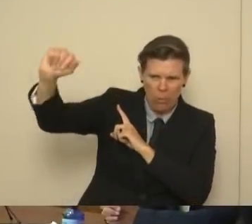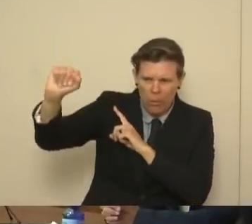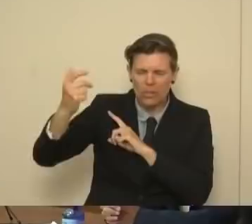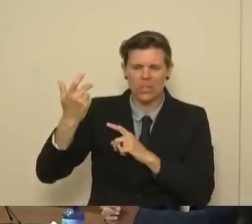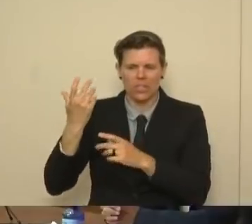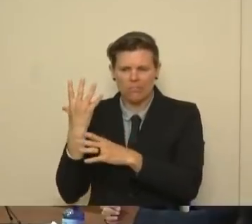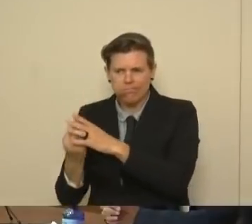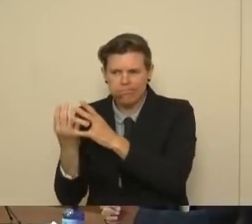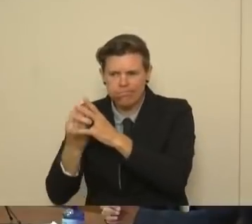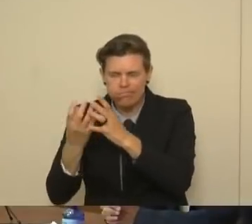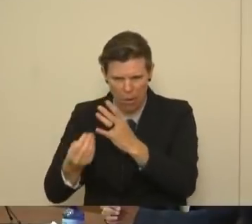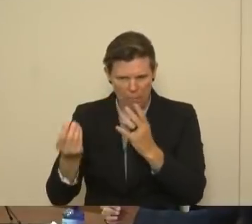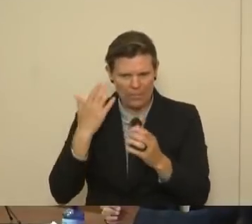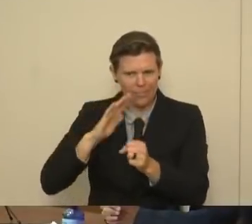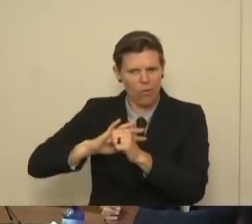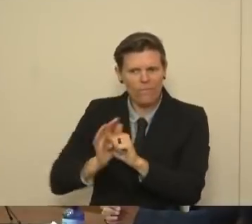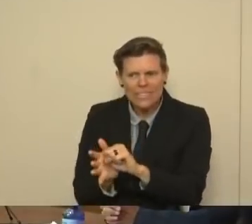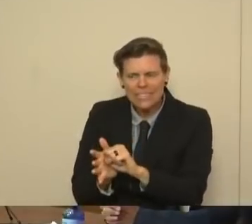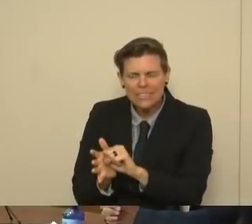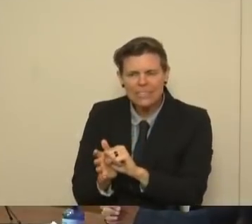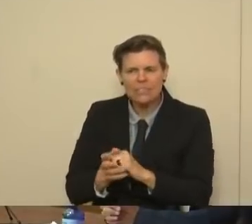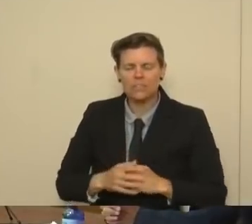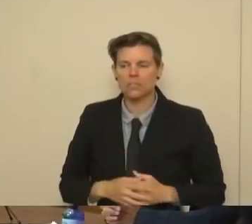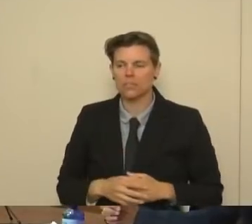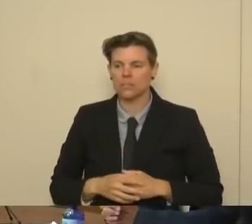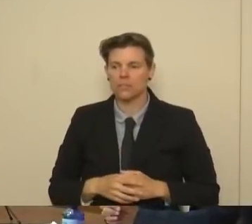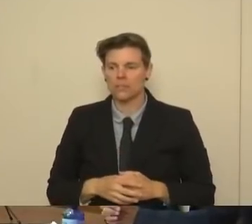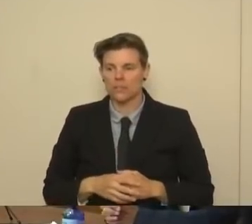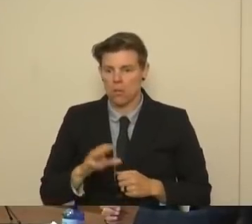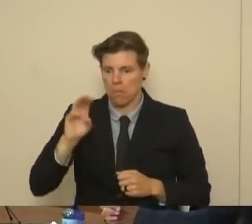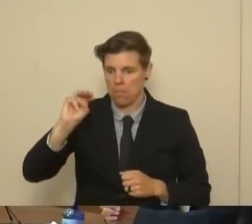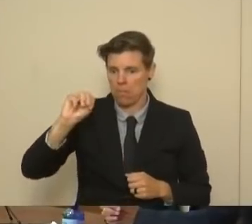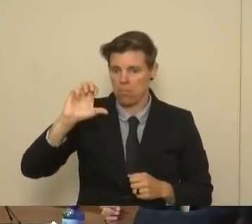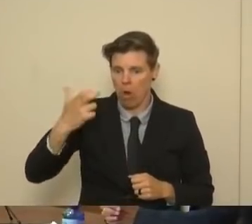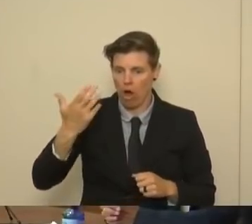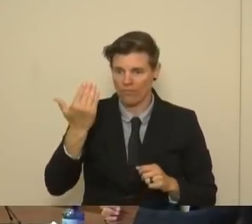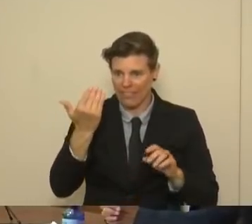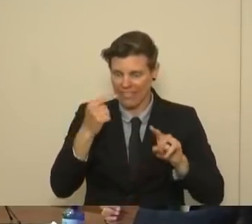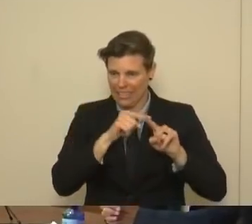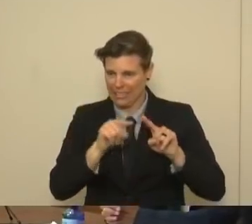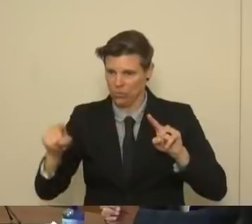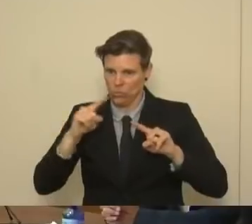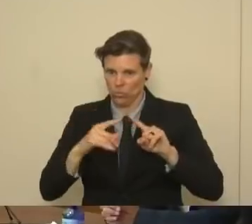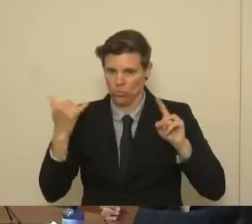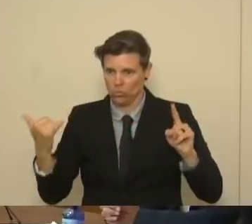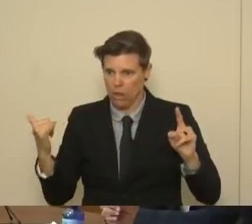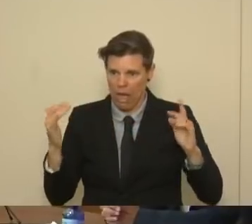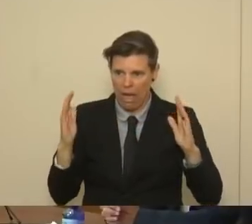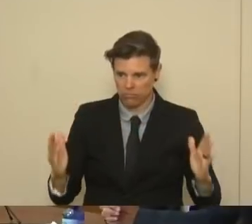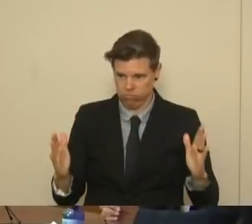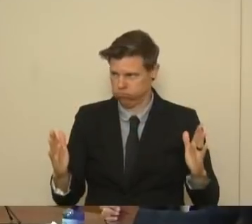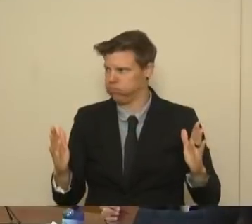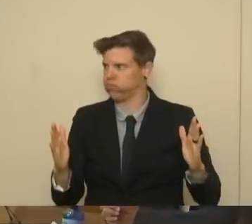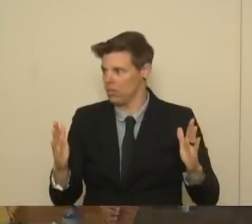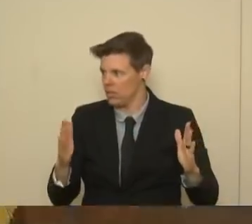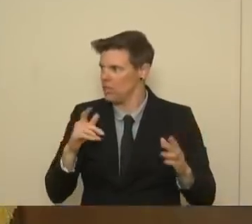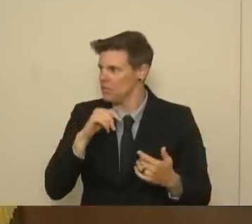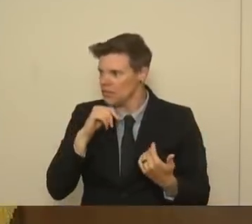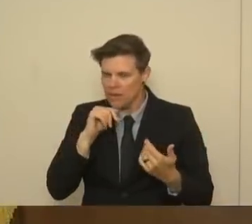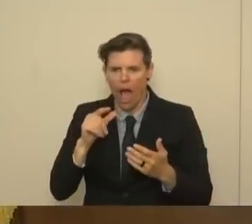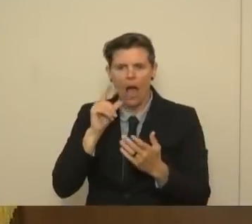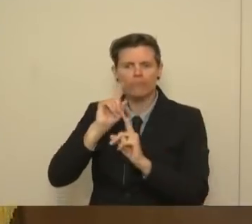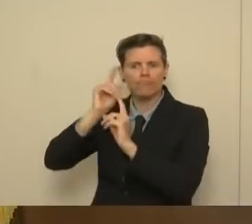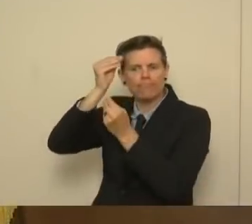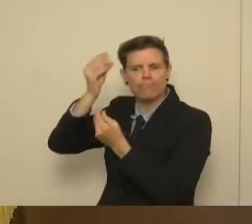1,100 excess deaths in New Mexico between March 15th and August 1st. Is this something that the state is tracking? Matthew,